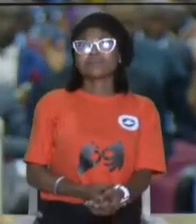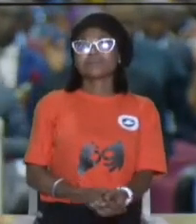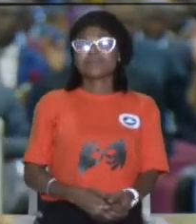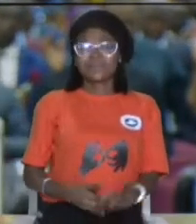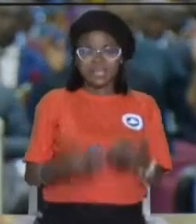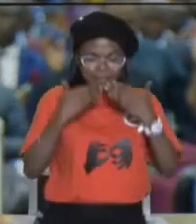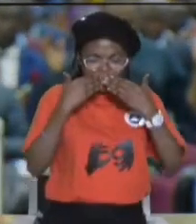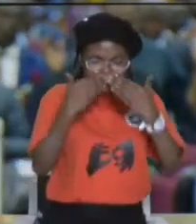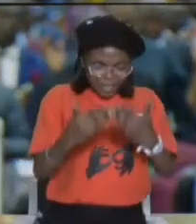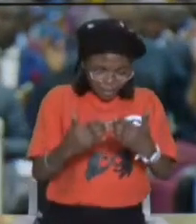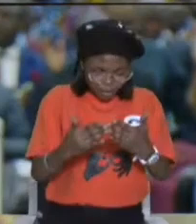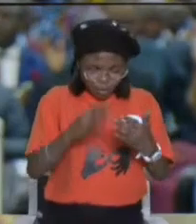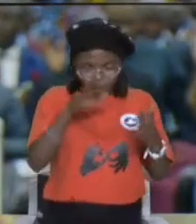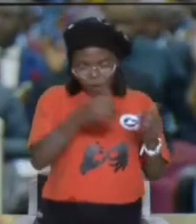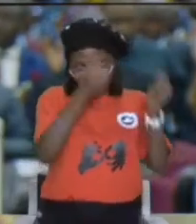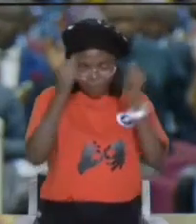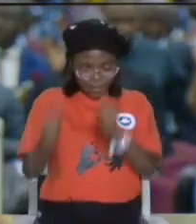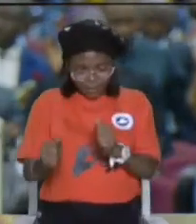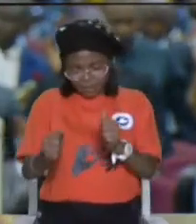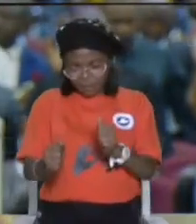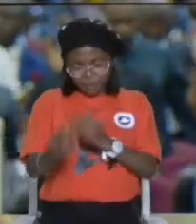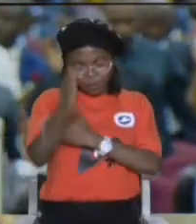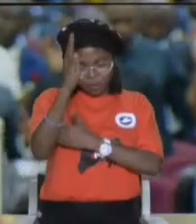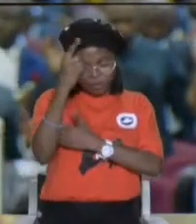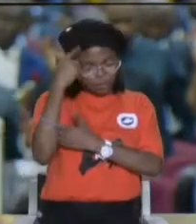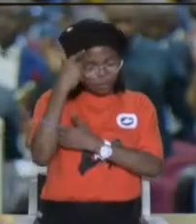Thank you, Almighty God, for the answer prayers.